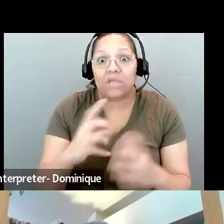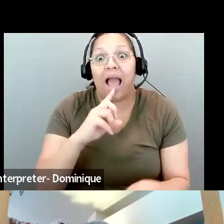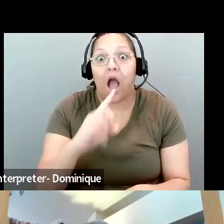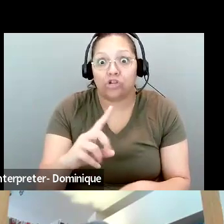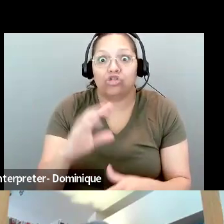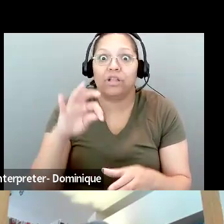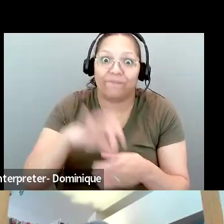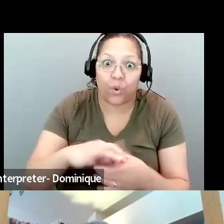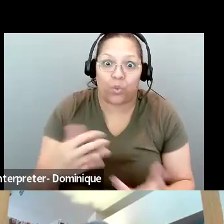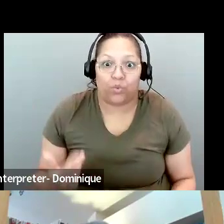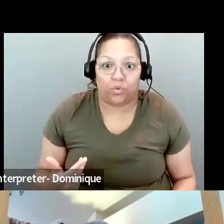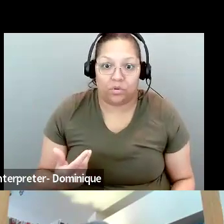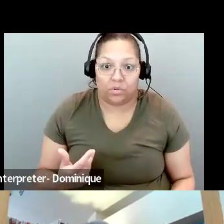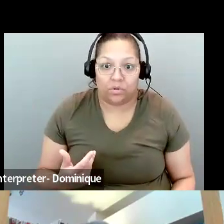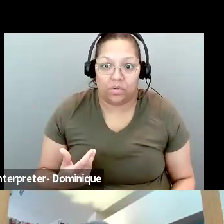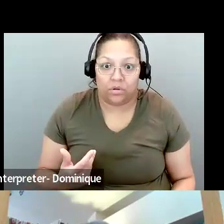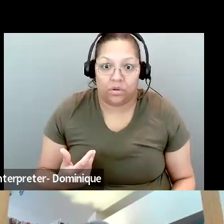So,